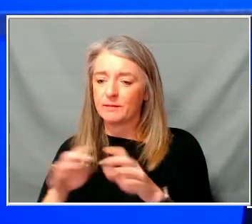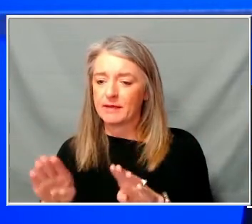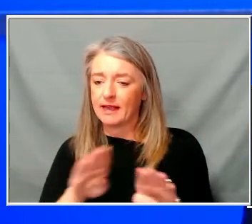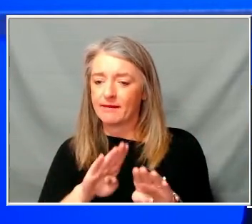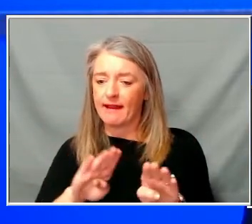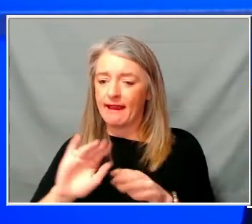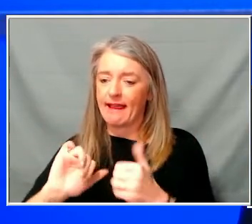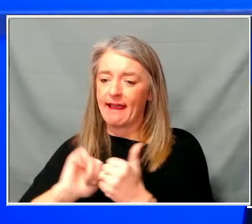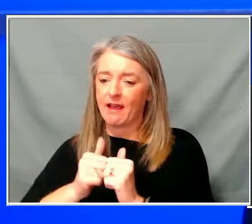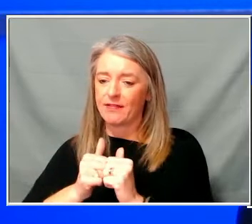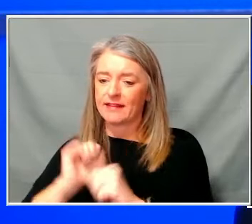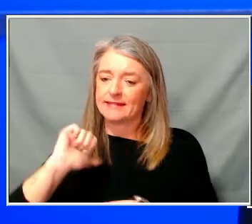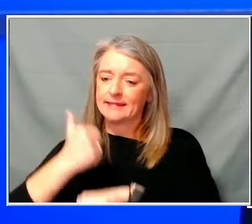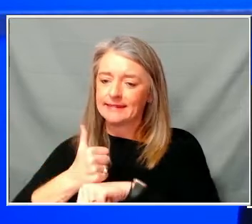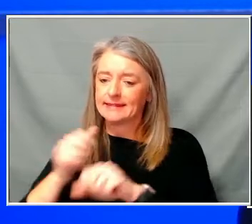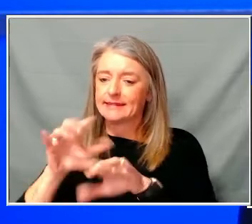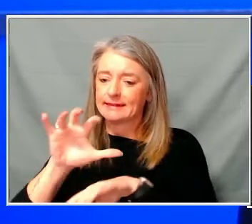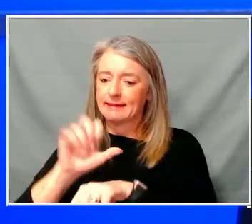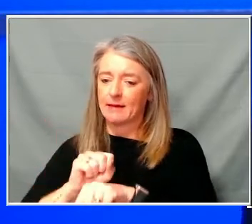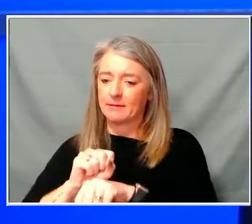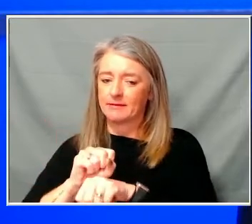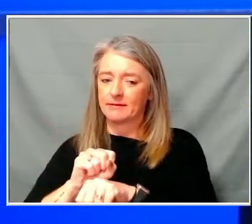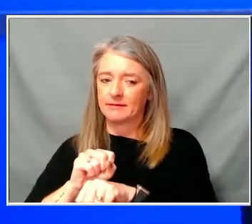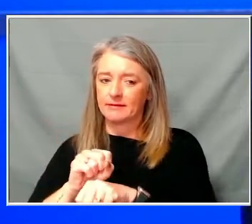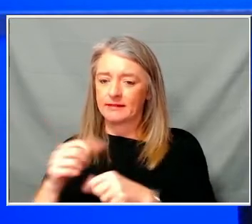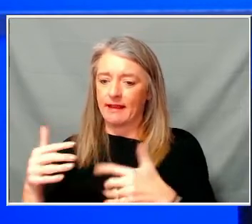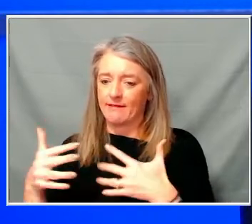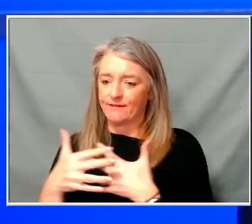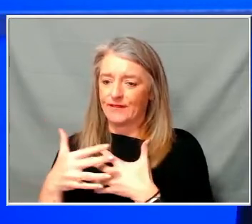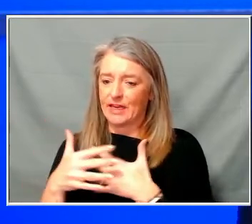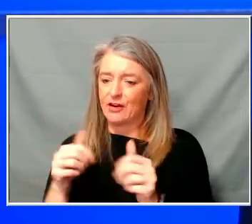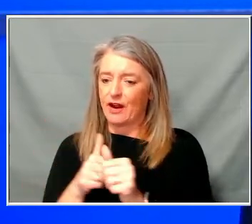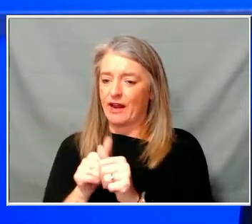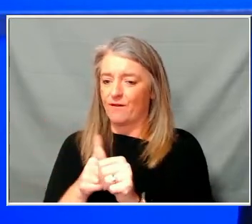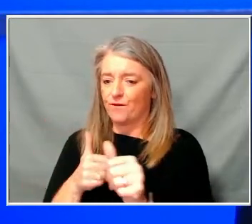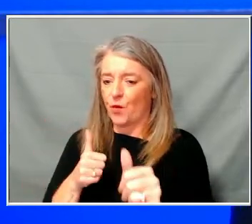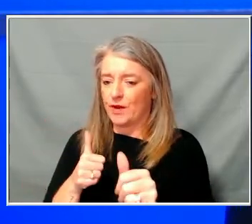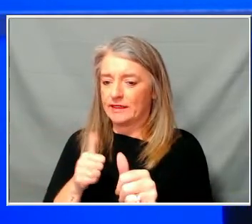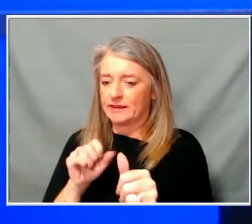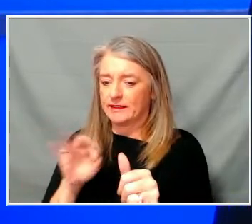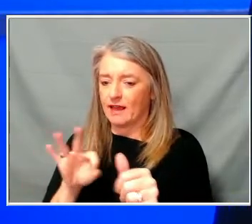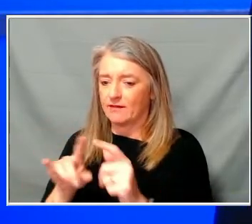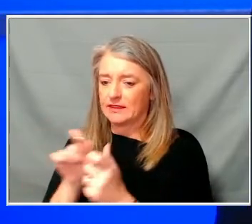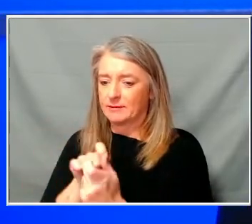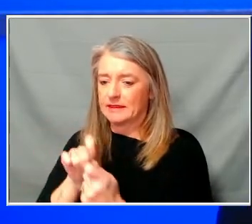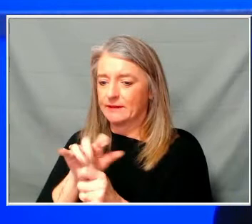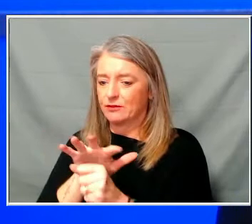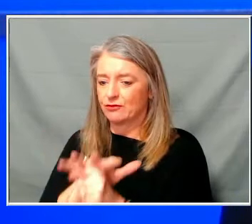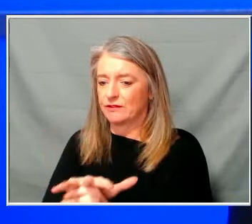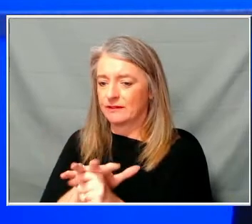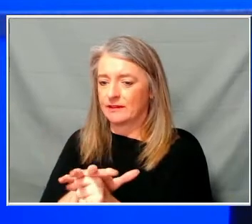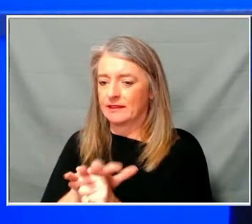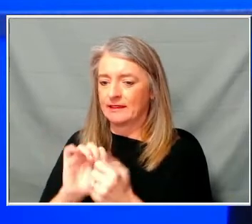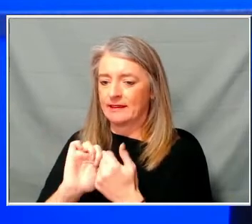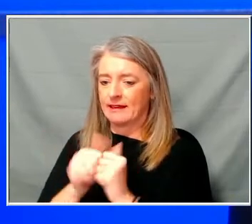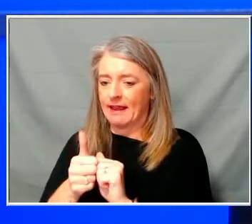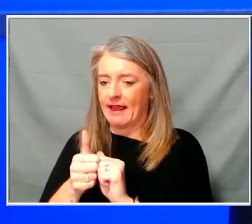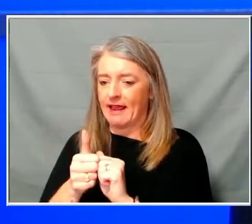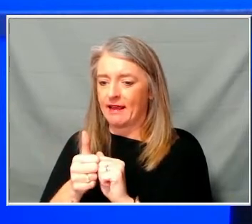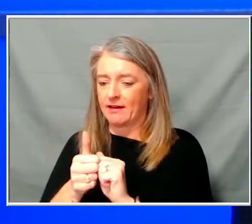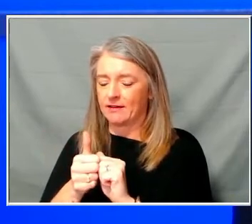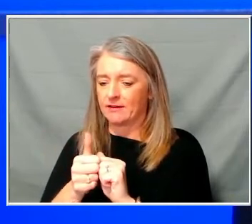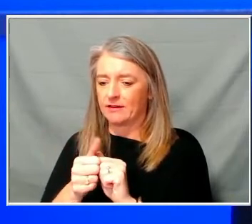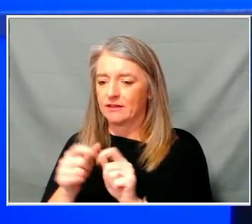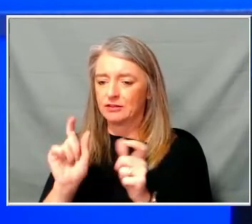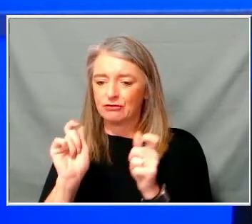habits. Fear and avoidance of specific stressors is a way that we can immediately wind up altering